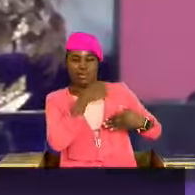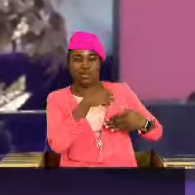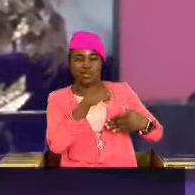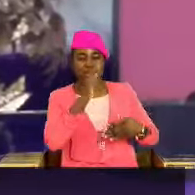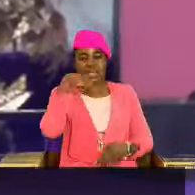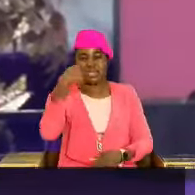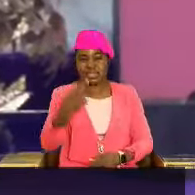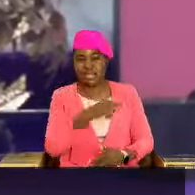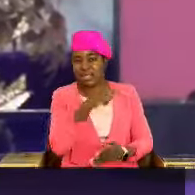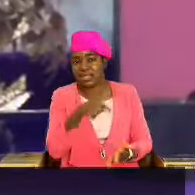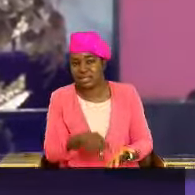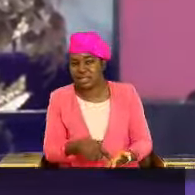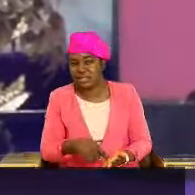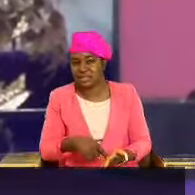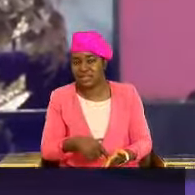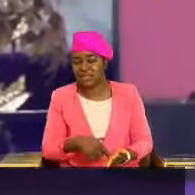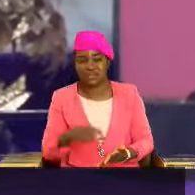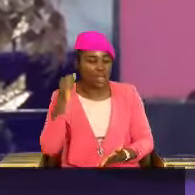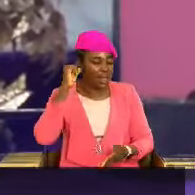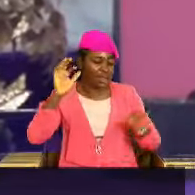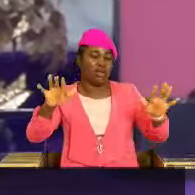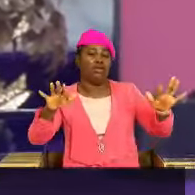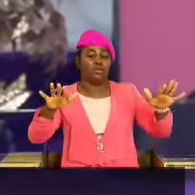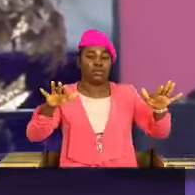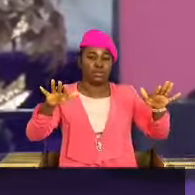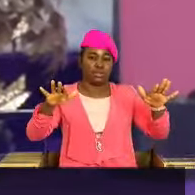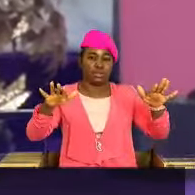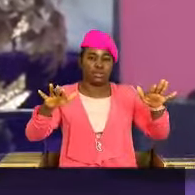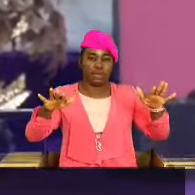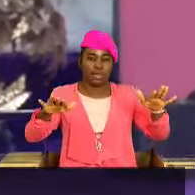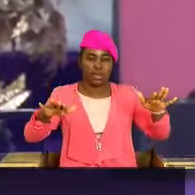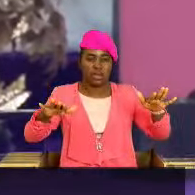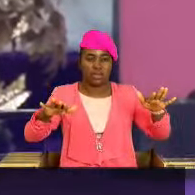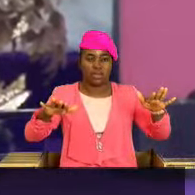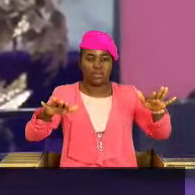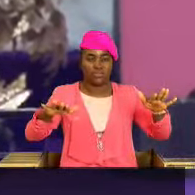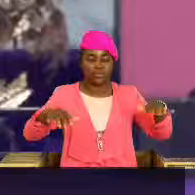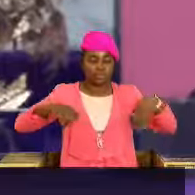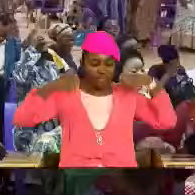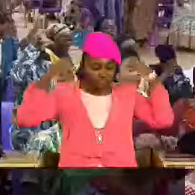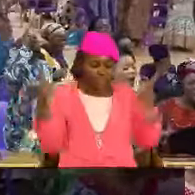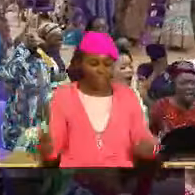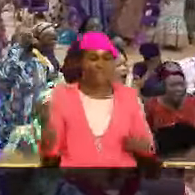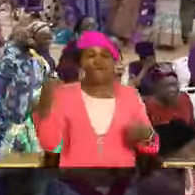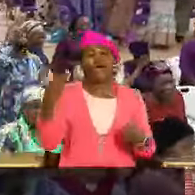loud and clear powers of